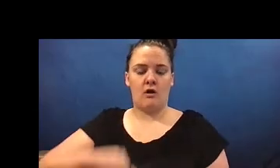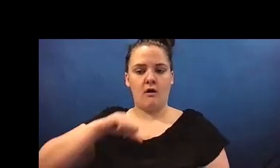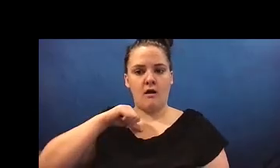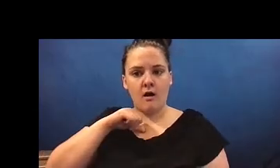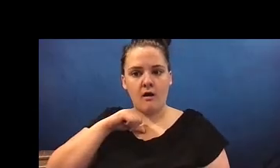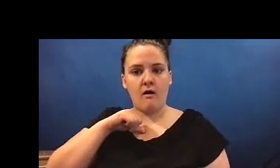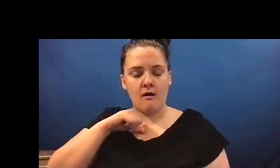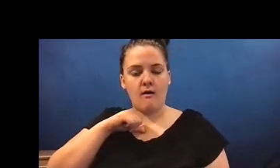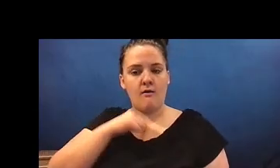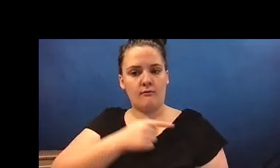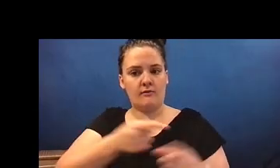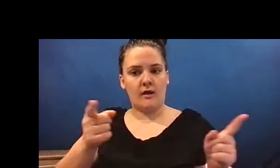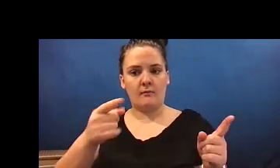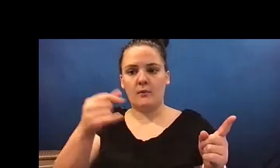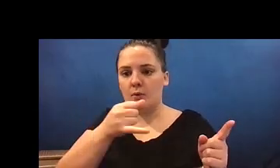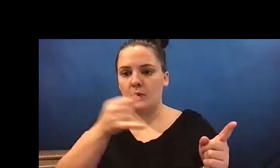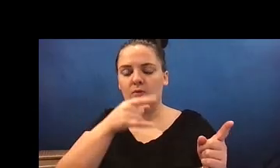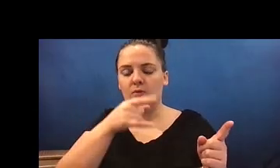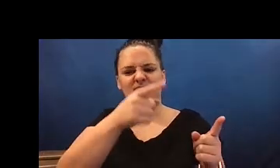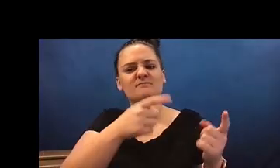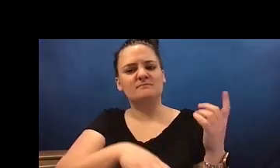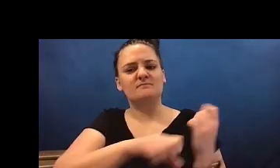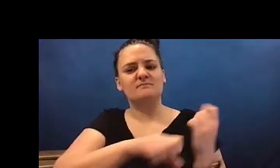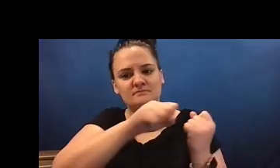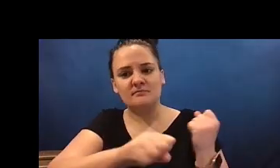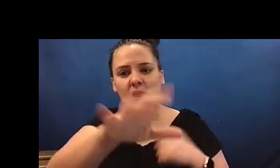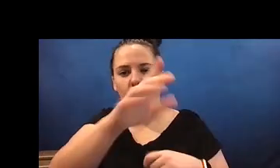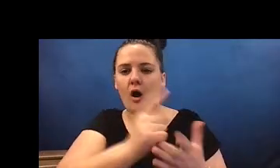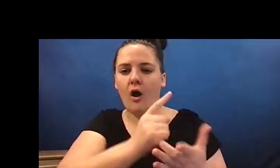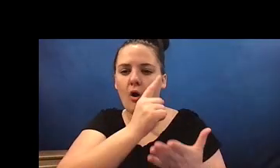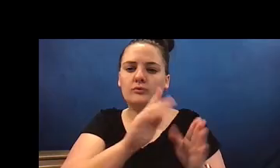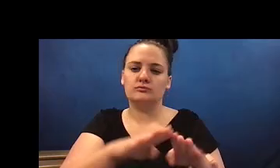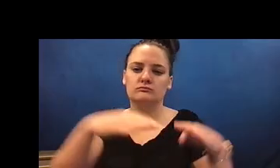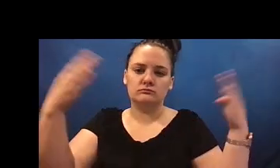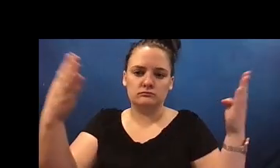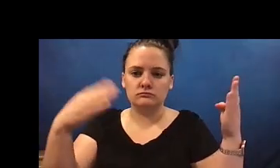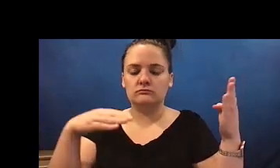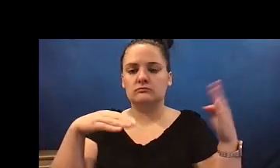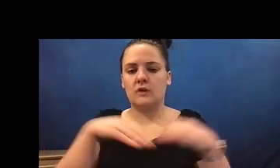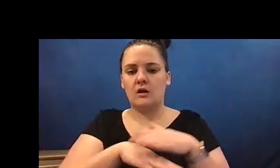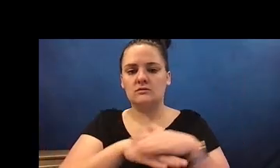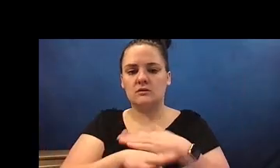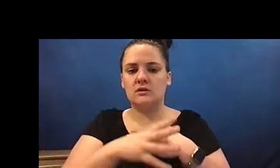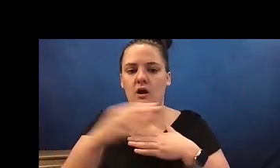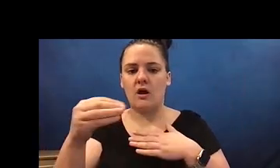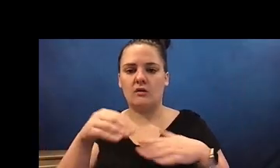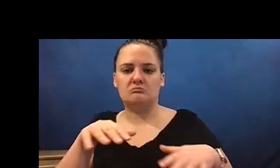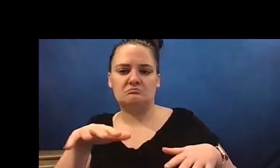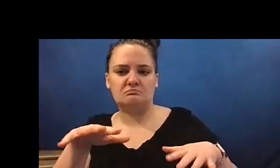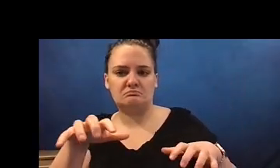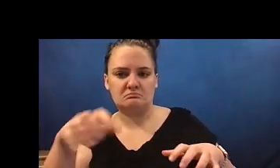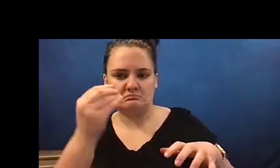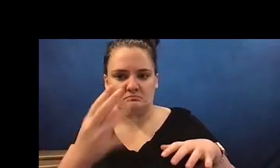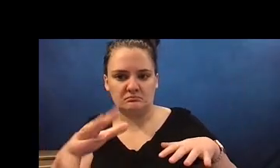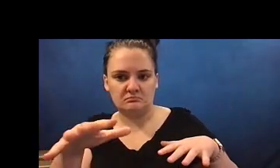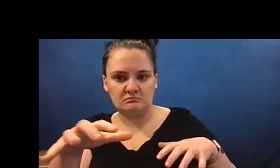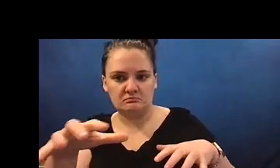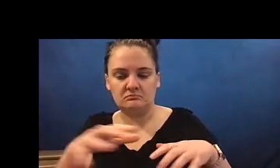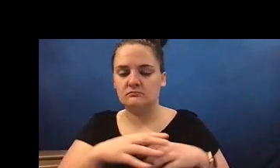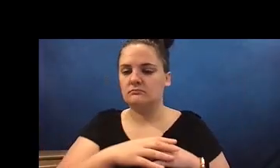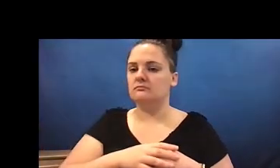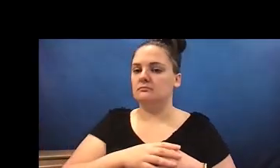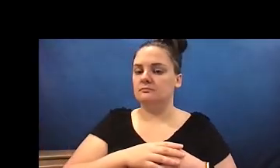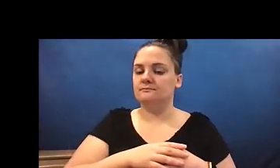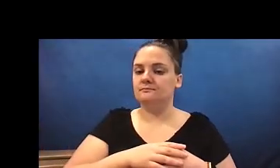They have really worked hard on extended hours, open access, quick availability to first and third